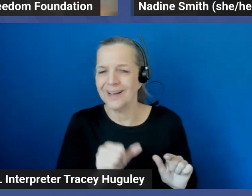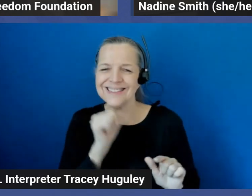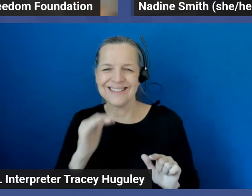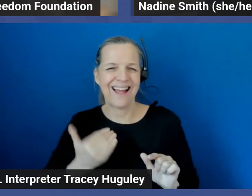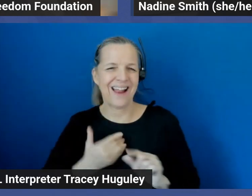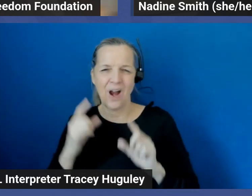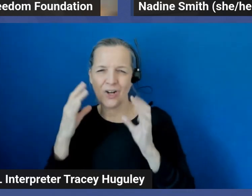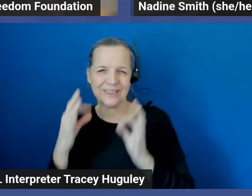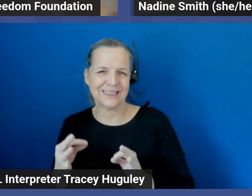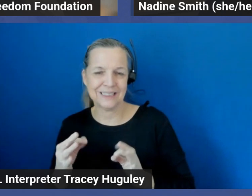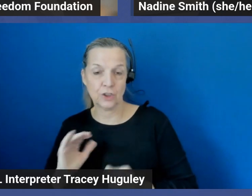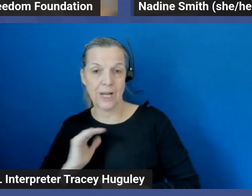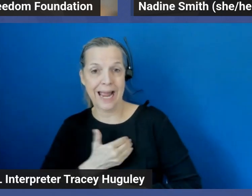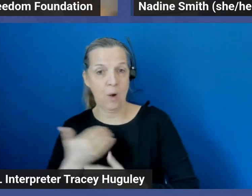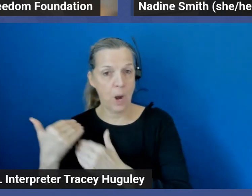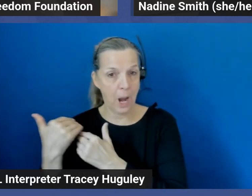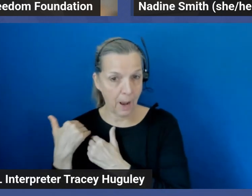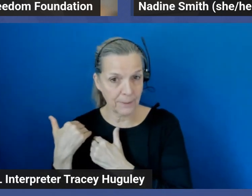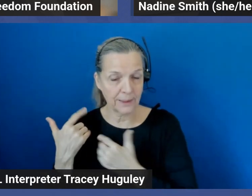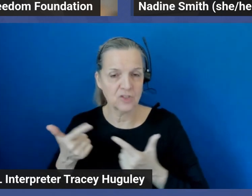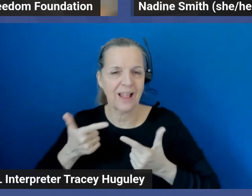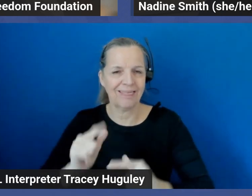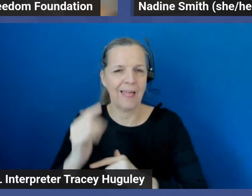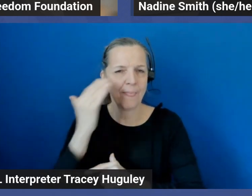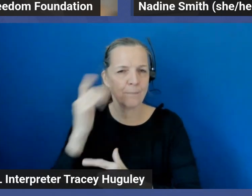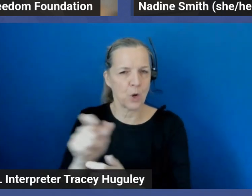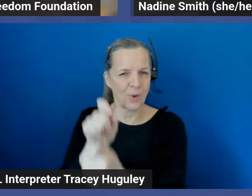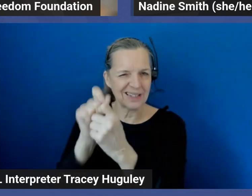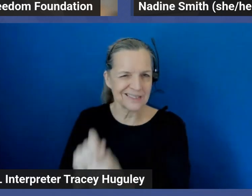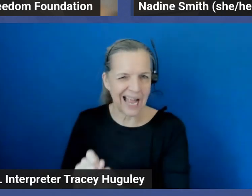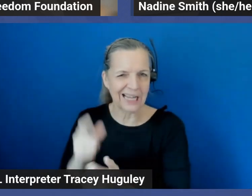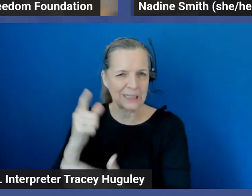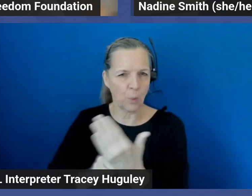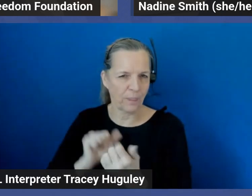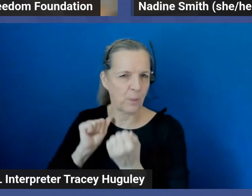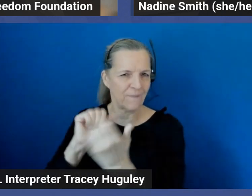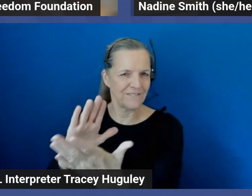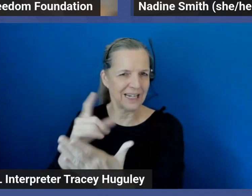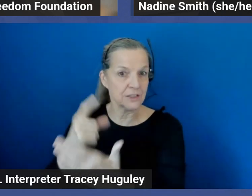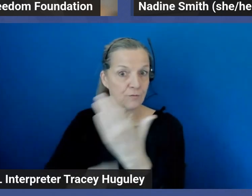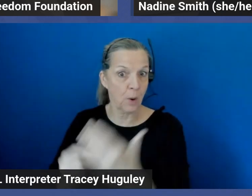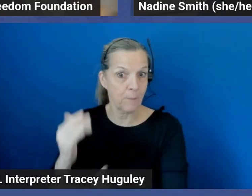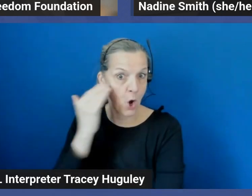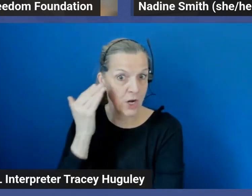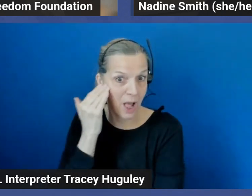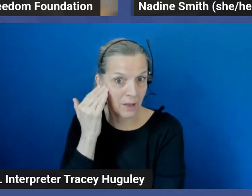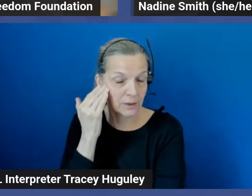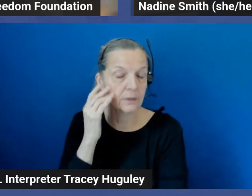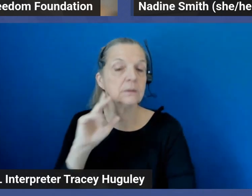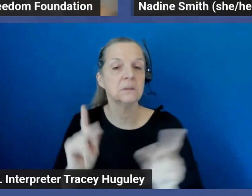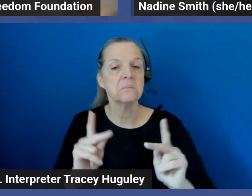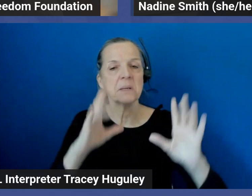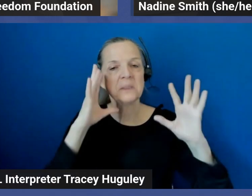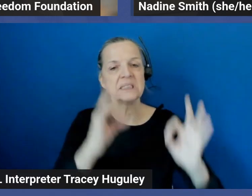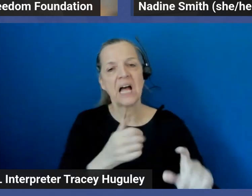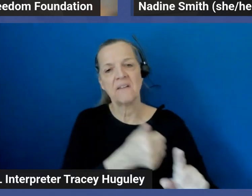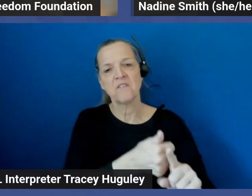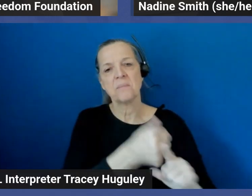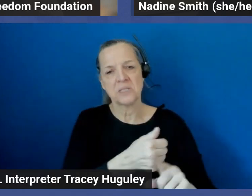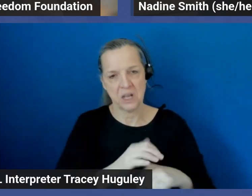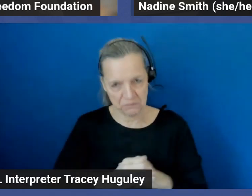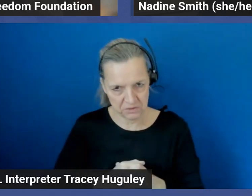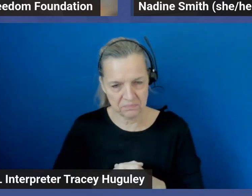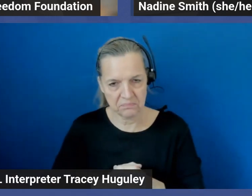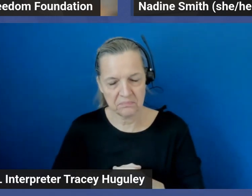make. Our obligation is to let them know exactly what they may face based on what we know. But then people make decisions for themselves.